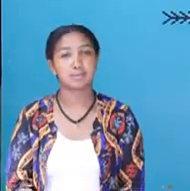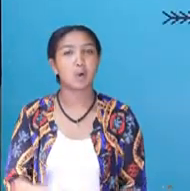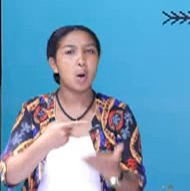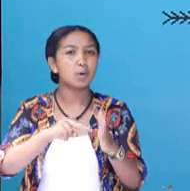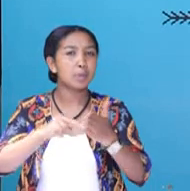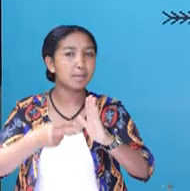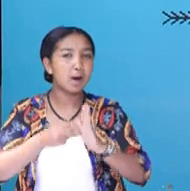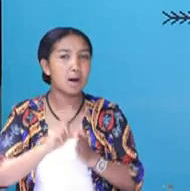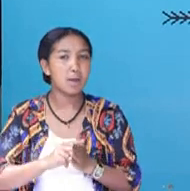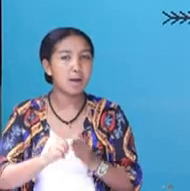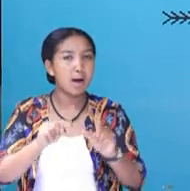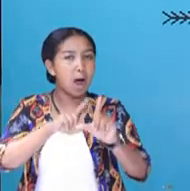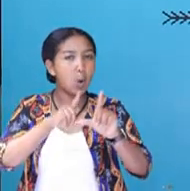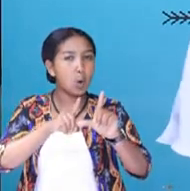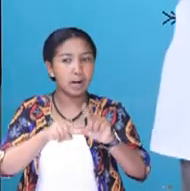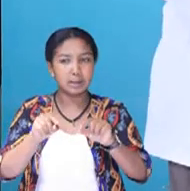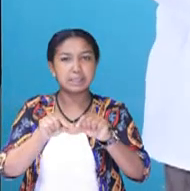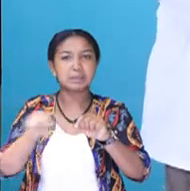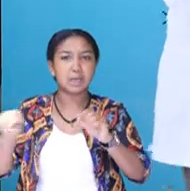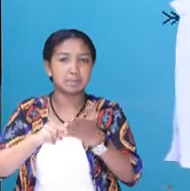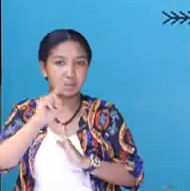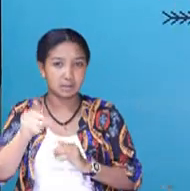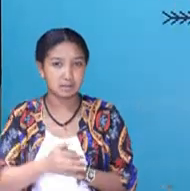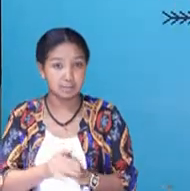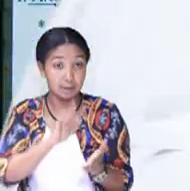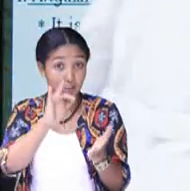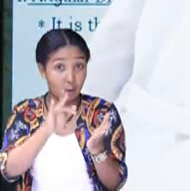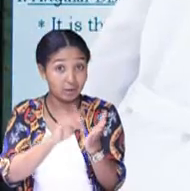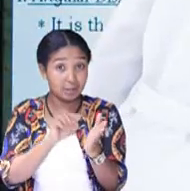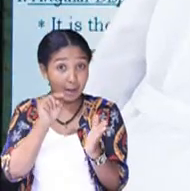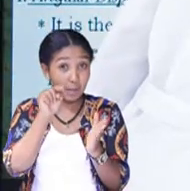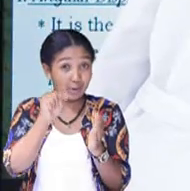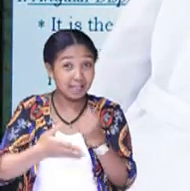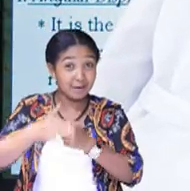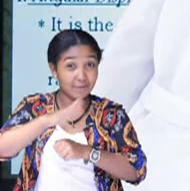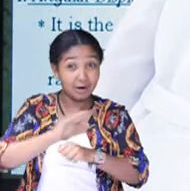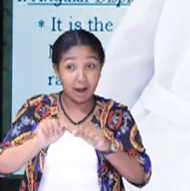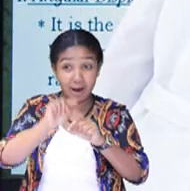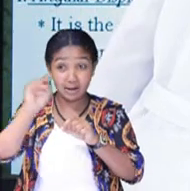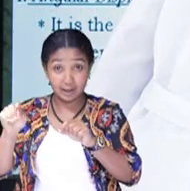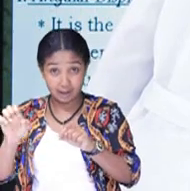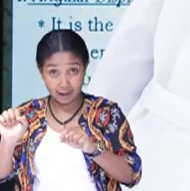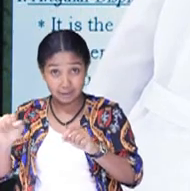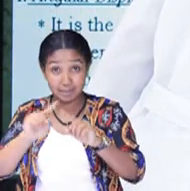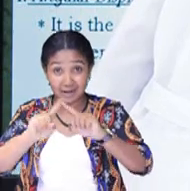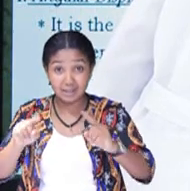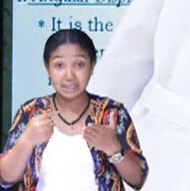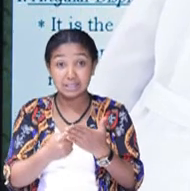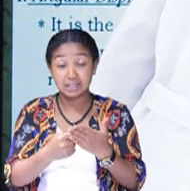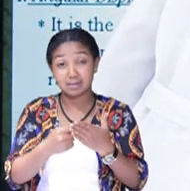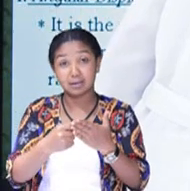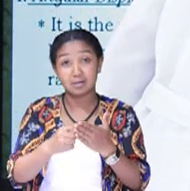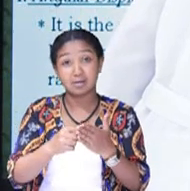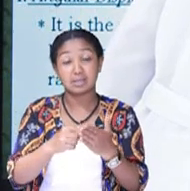What do you mean by angular displacement then? Well, the point covers an arc length S, but at this